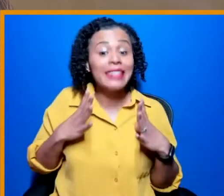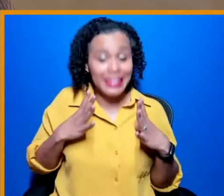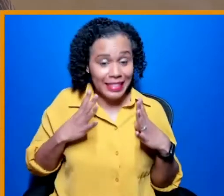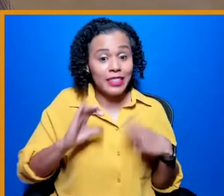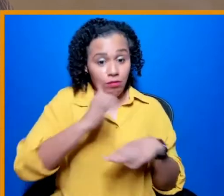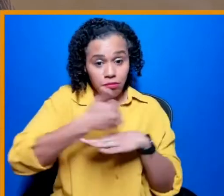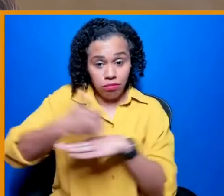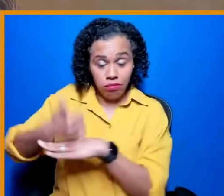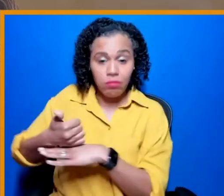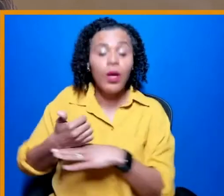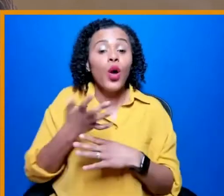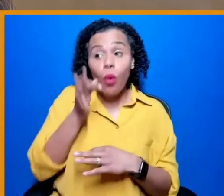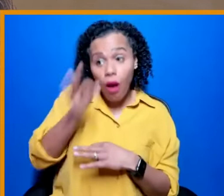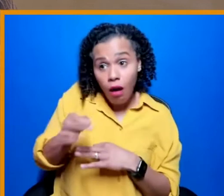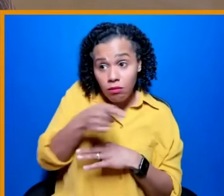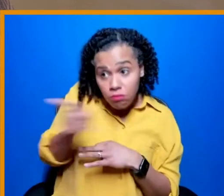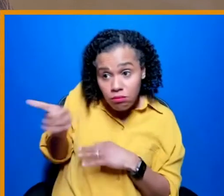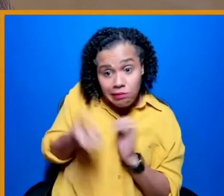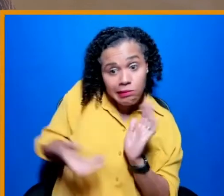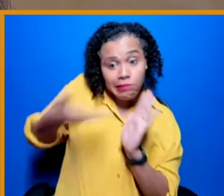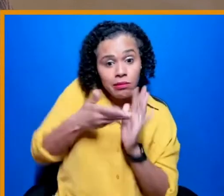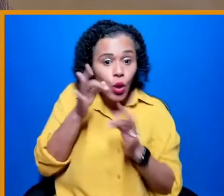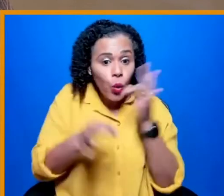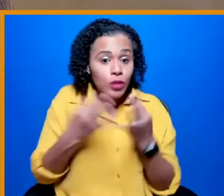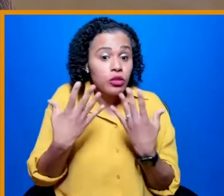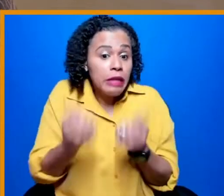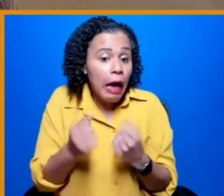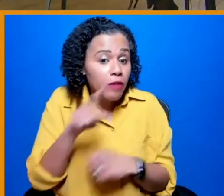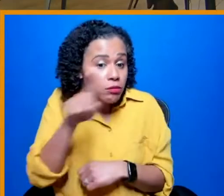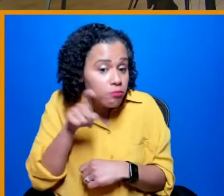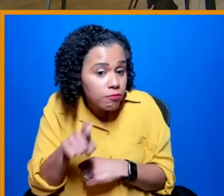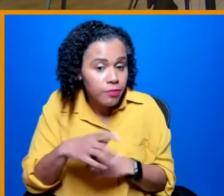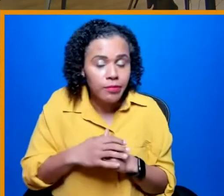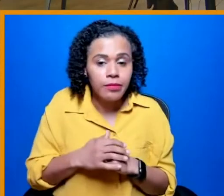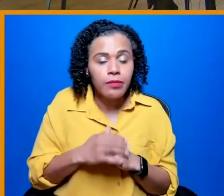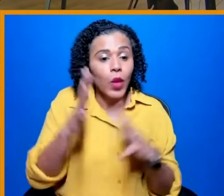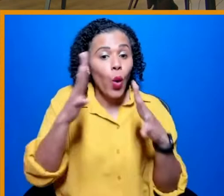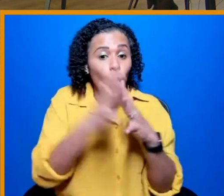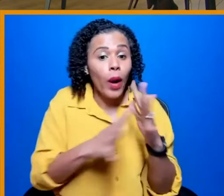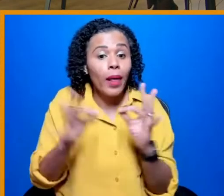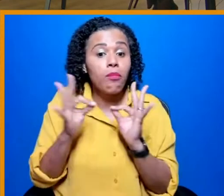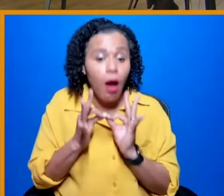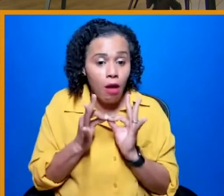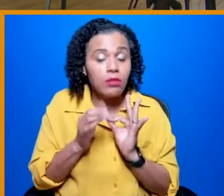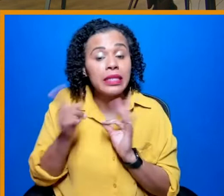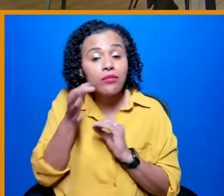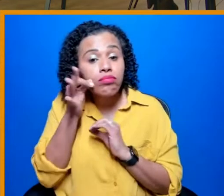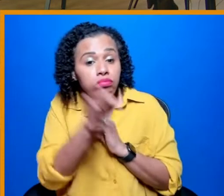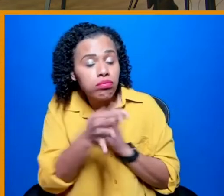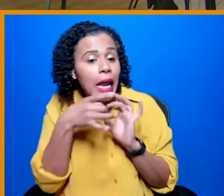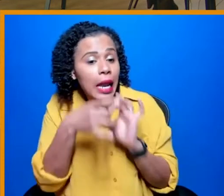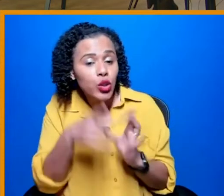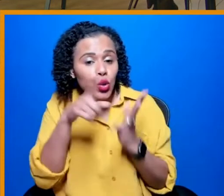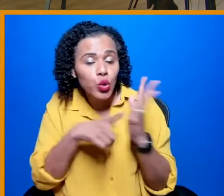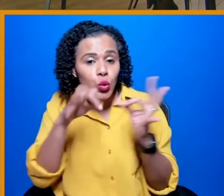them in turn whether they have supplementary questions. So first, William Barter, who was asking about UBI. Do you have